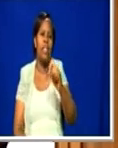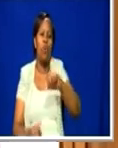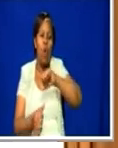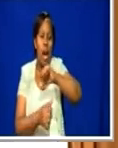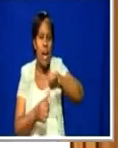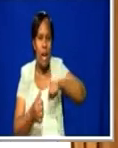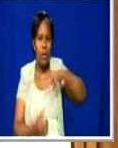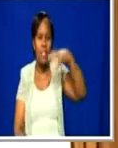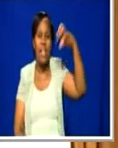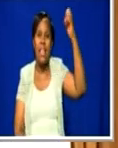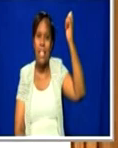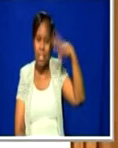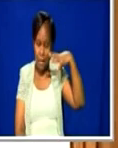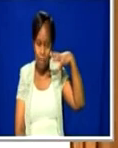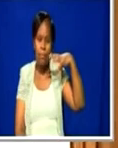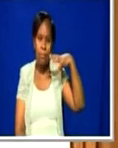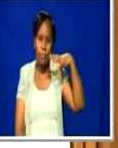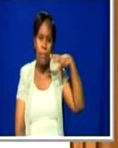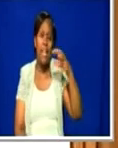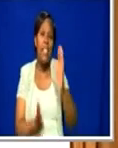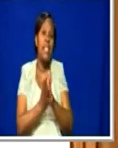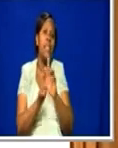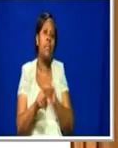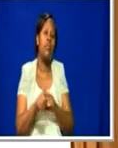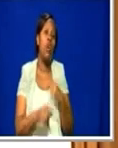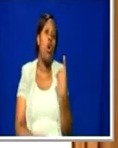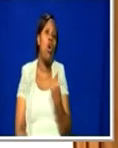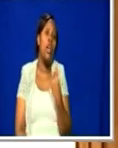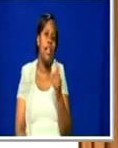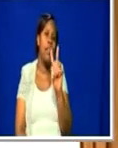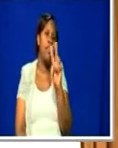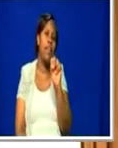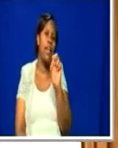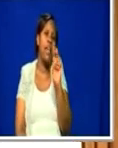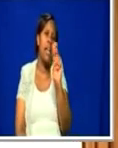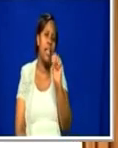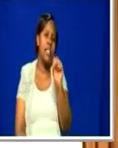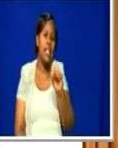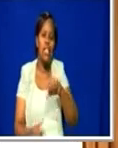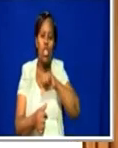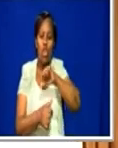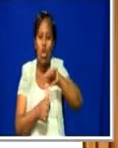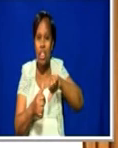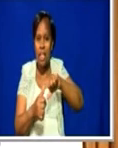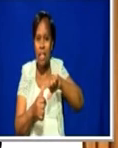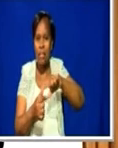around the sun, and it's only, that is Venus and Uranus, that rotate